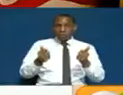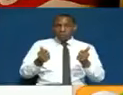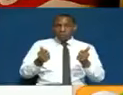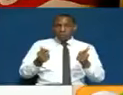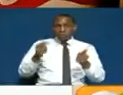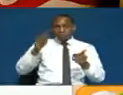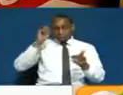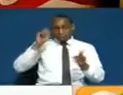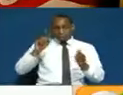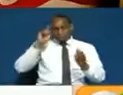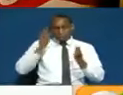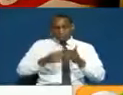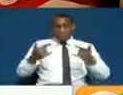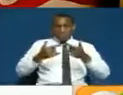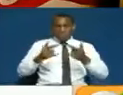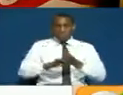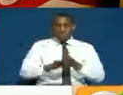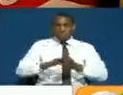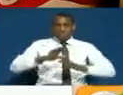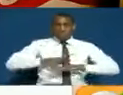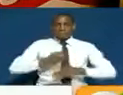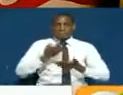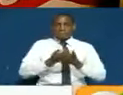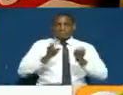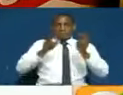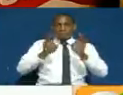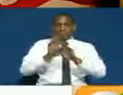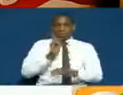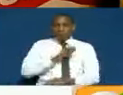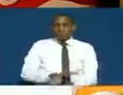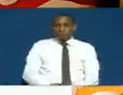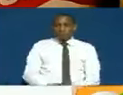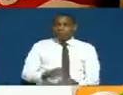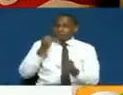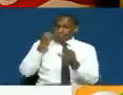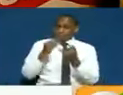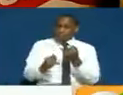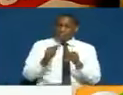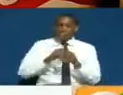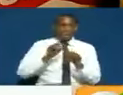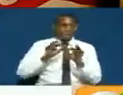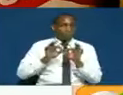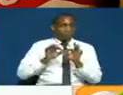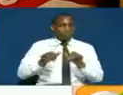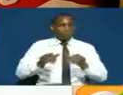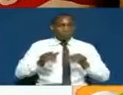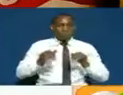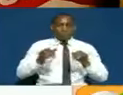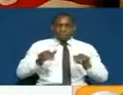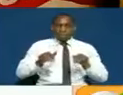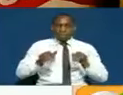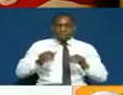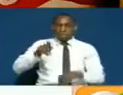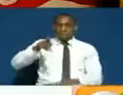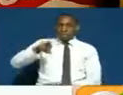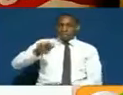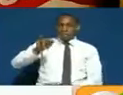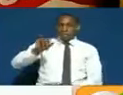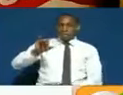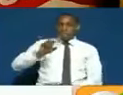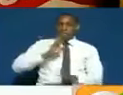identified gaps on sufficiency of evidence, end quote. And finally, after a long wait, we have the PIC report on